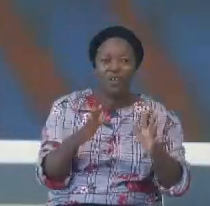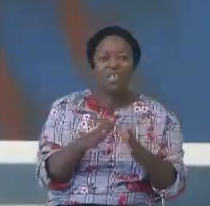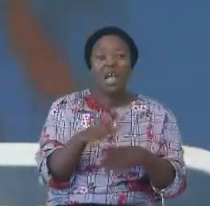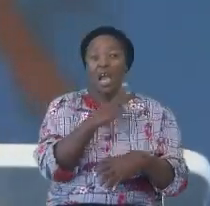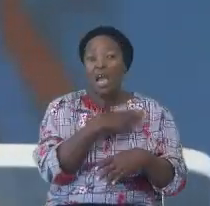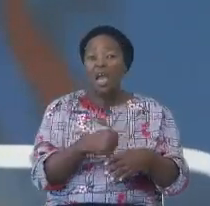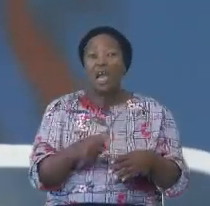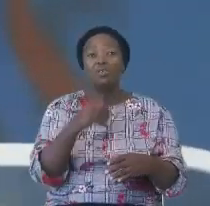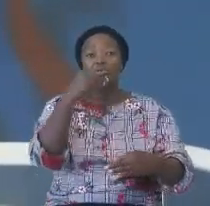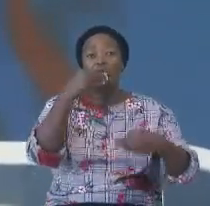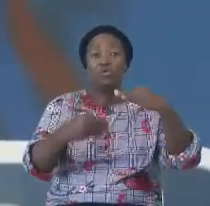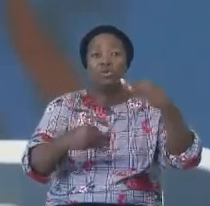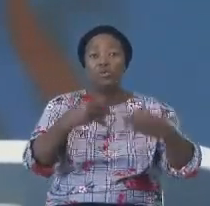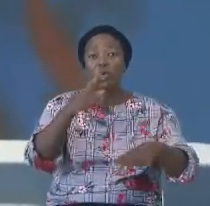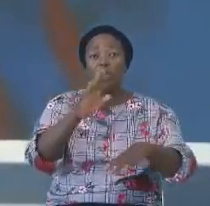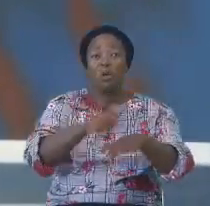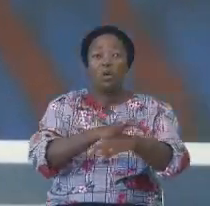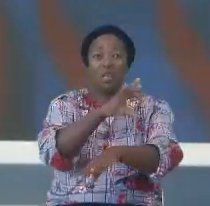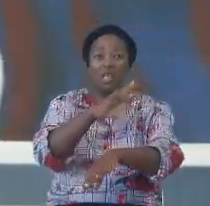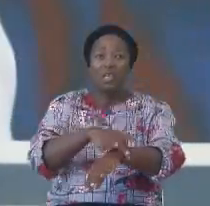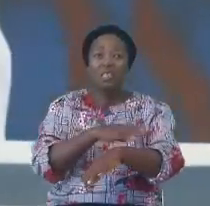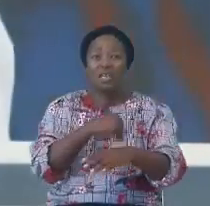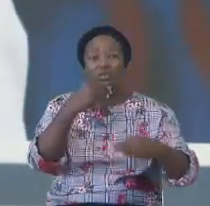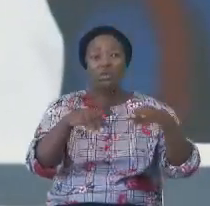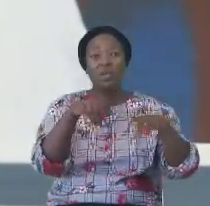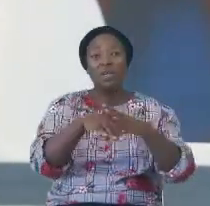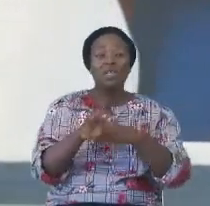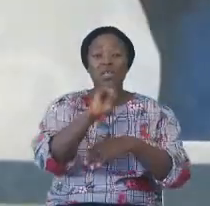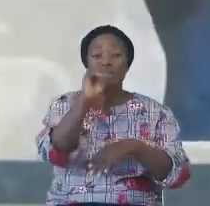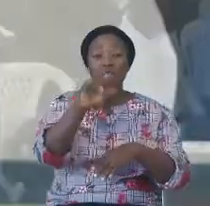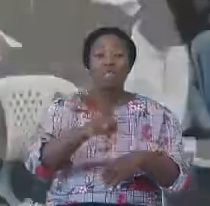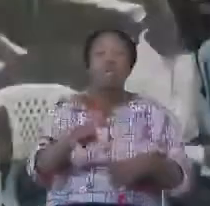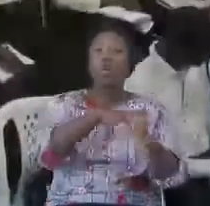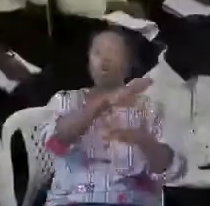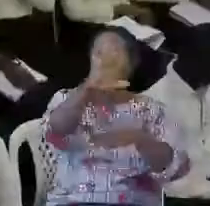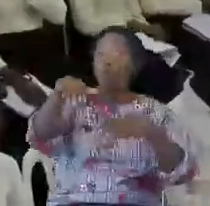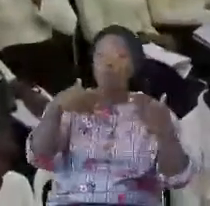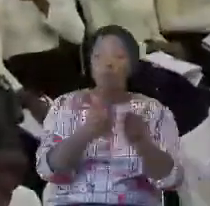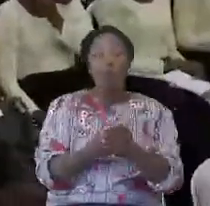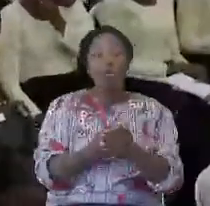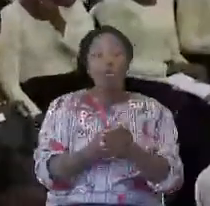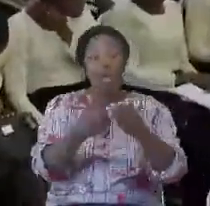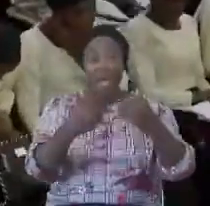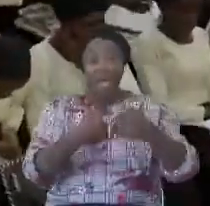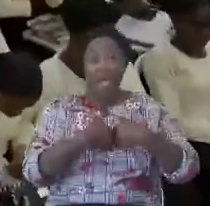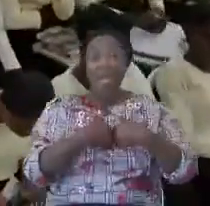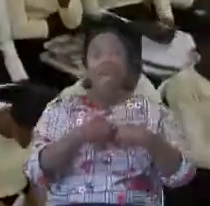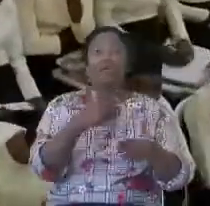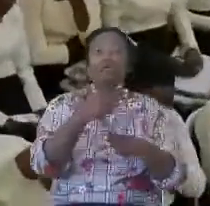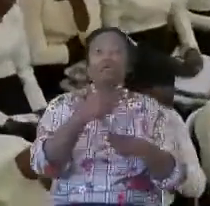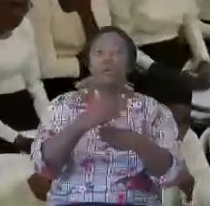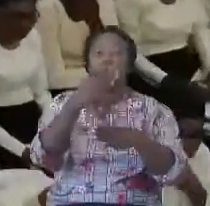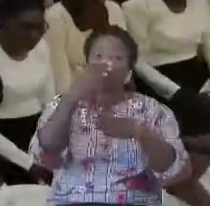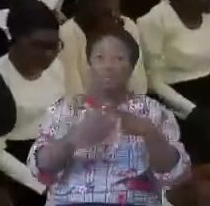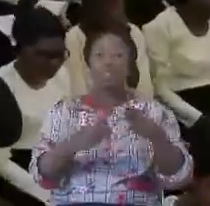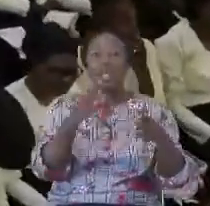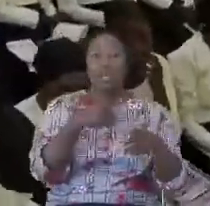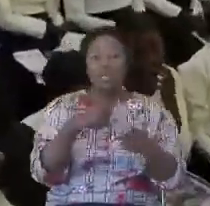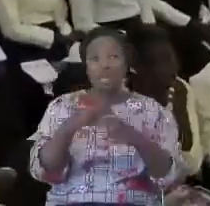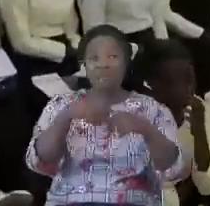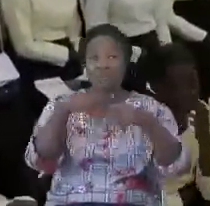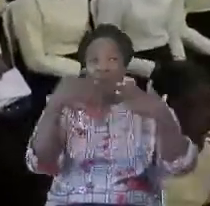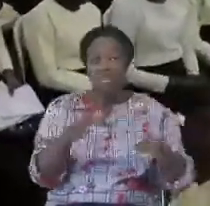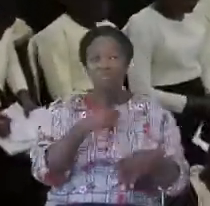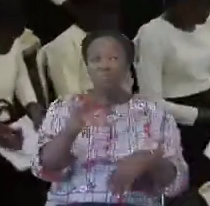All your calamities finished. And judgment on earth and judgment in eternity,